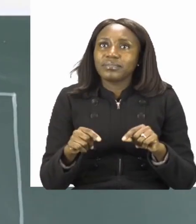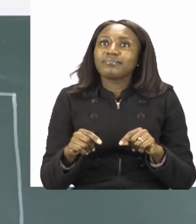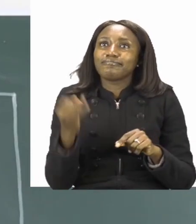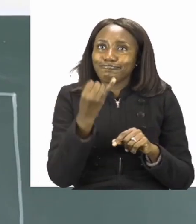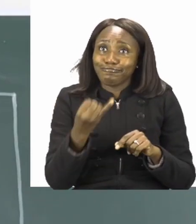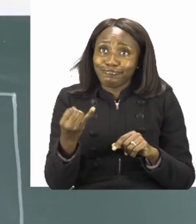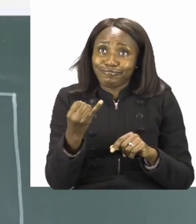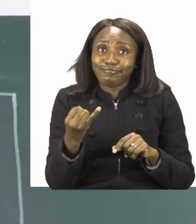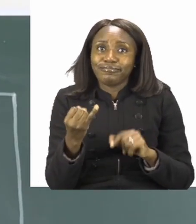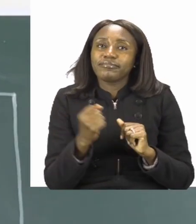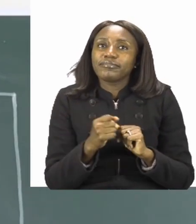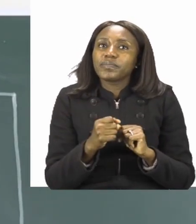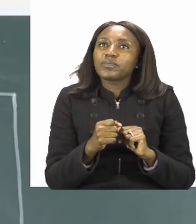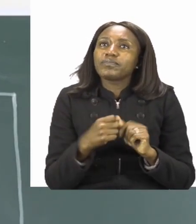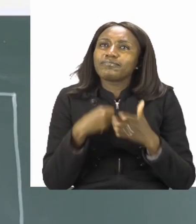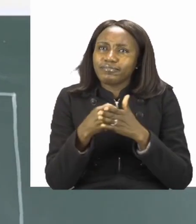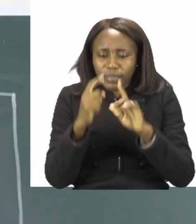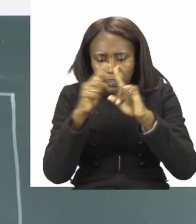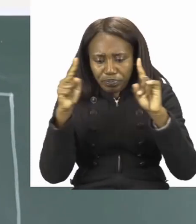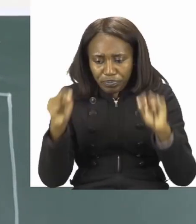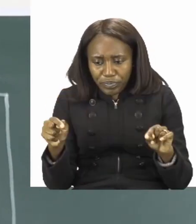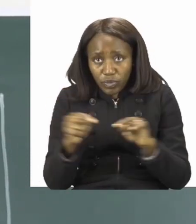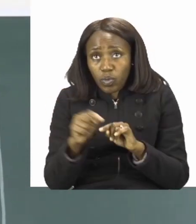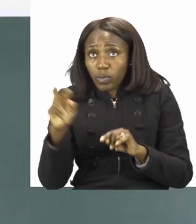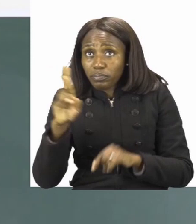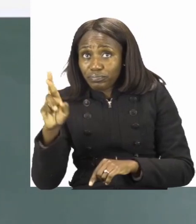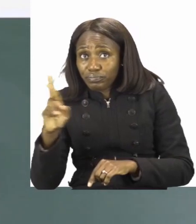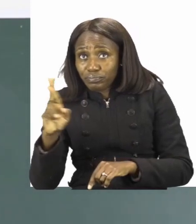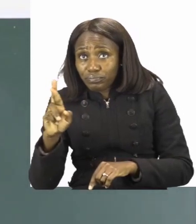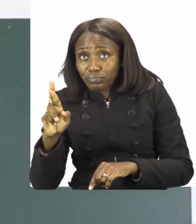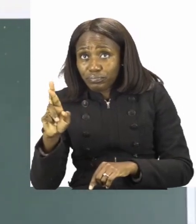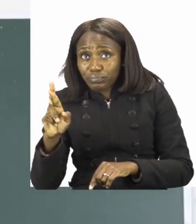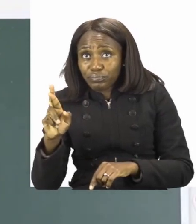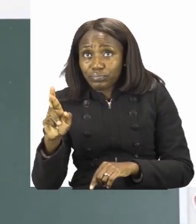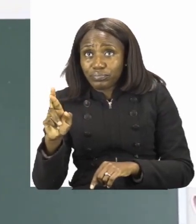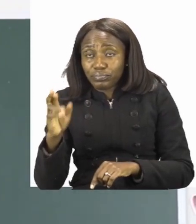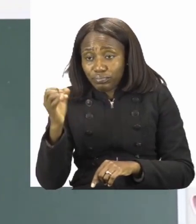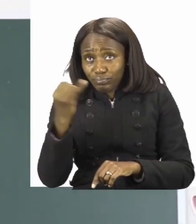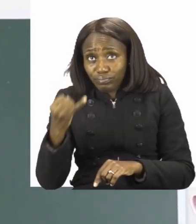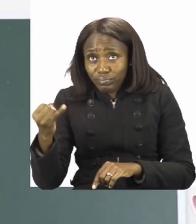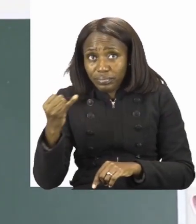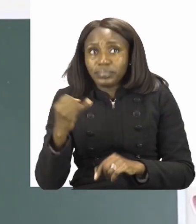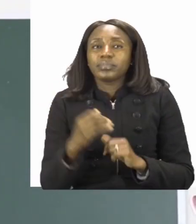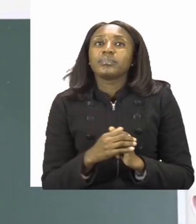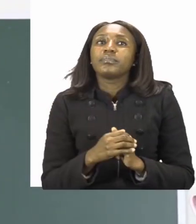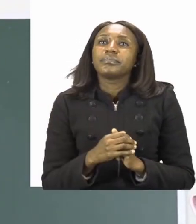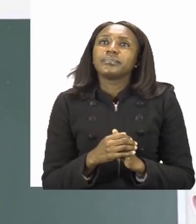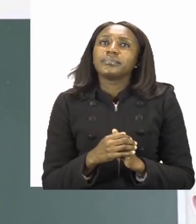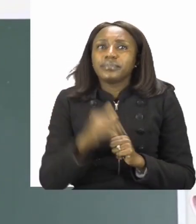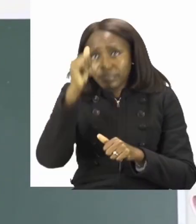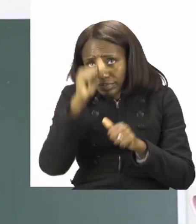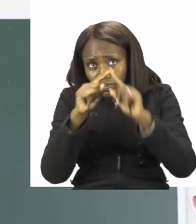shape we're going to try and draw on the right side is a square. Now remember, a